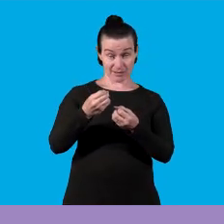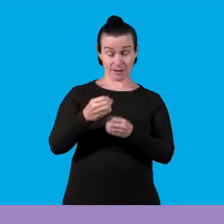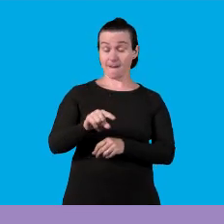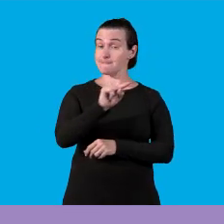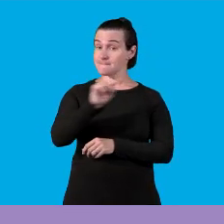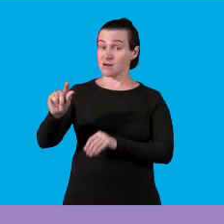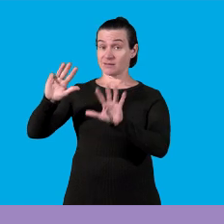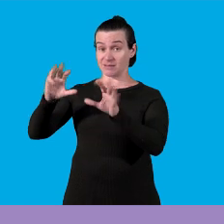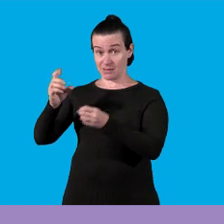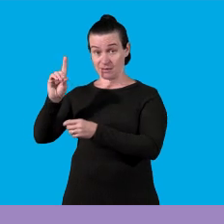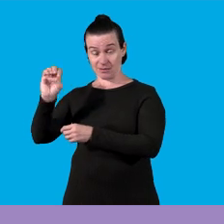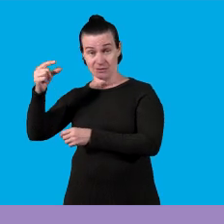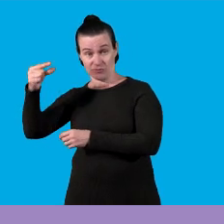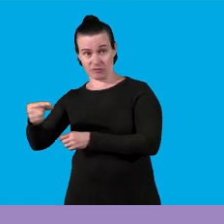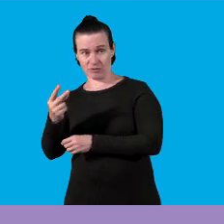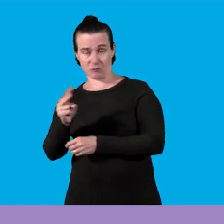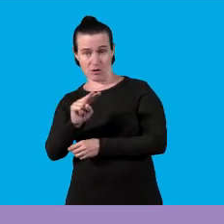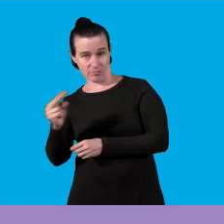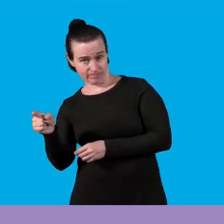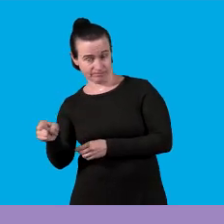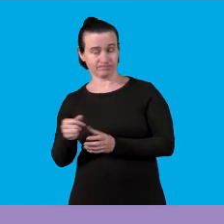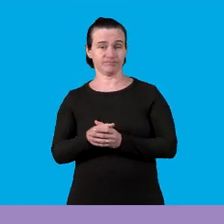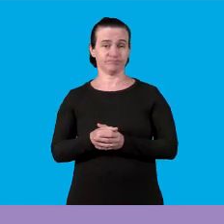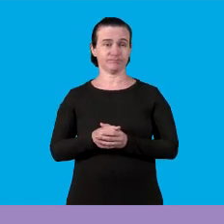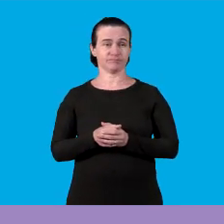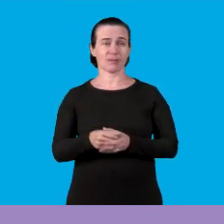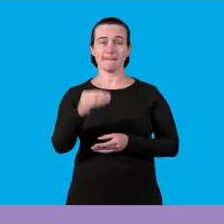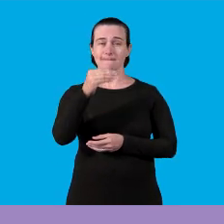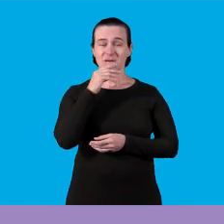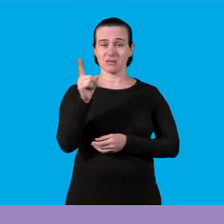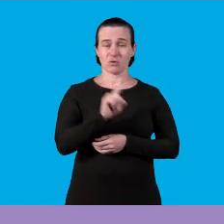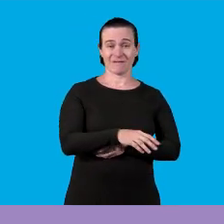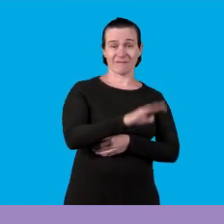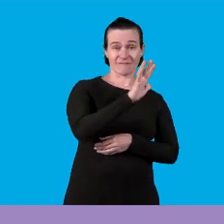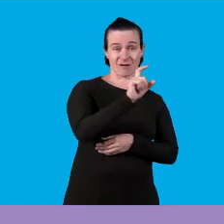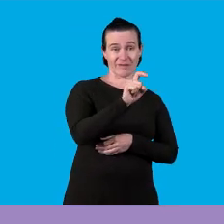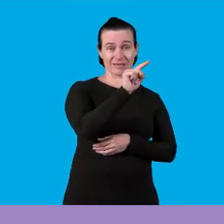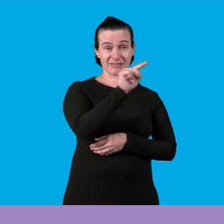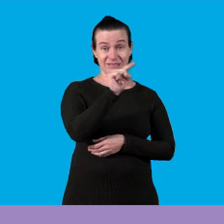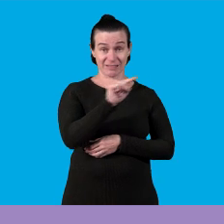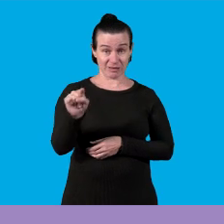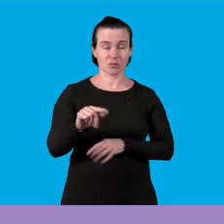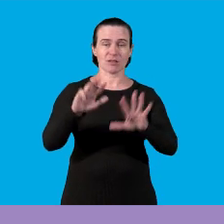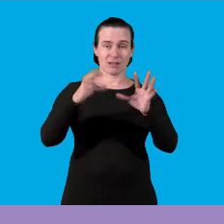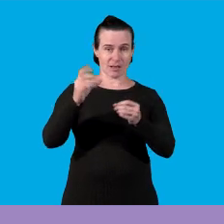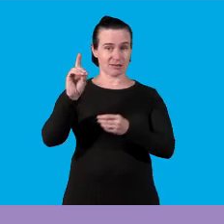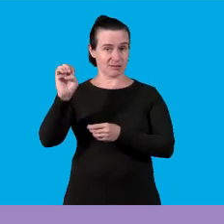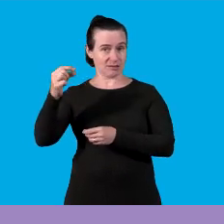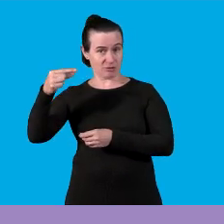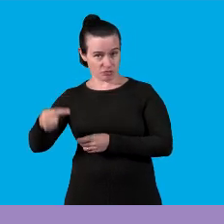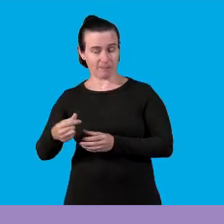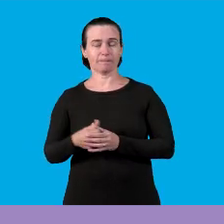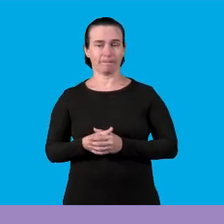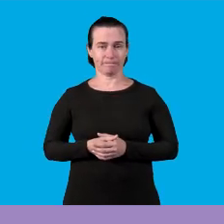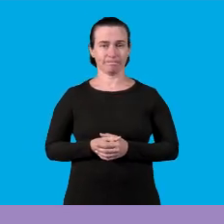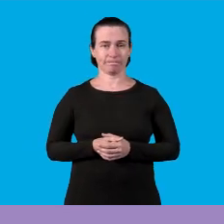180 minus 90 degrees, and it means that 5x will be equals to 90 degrees.